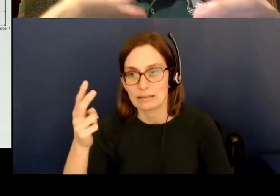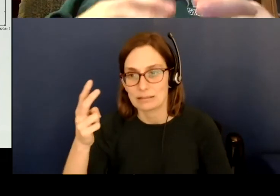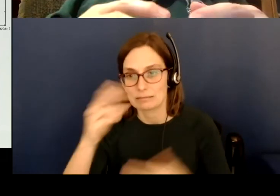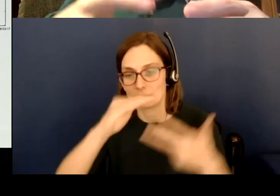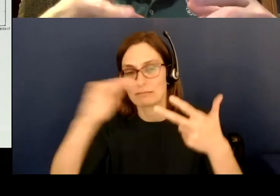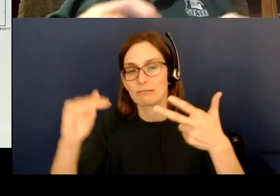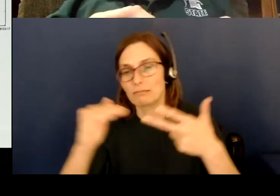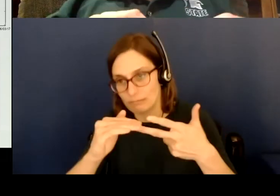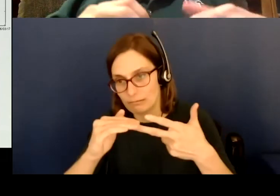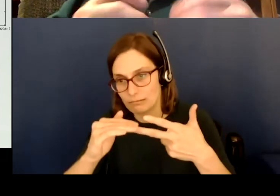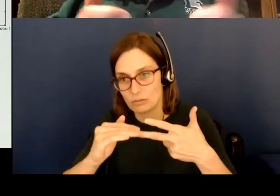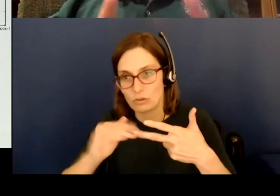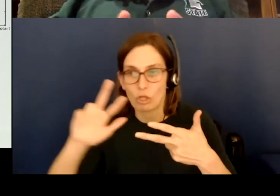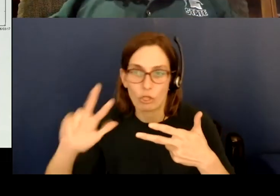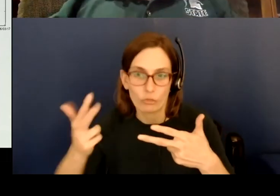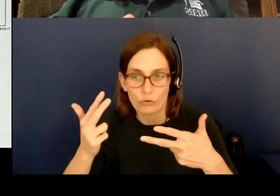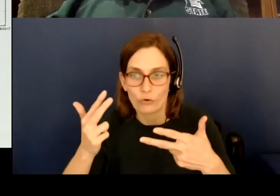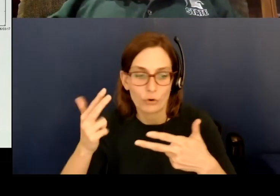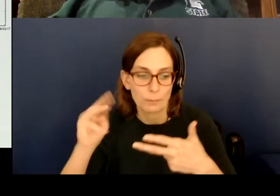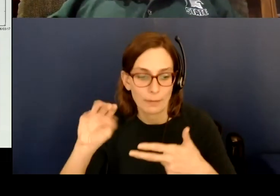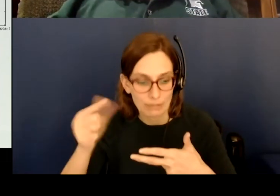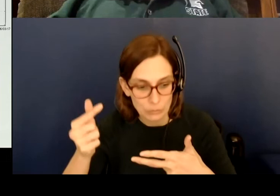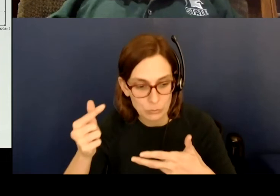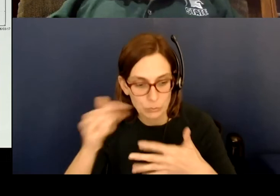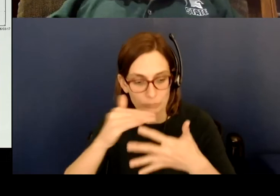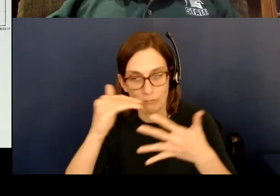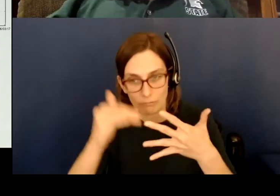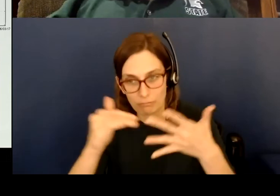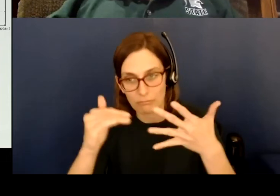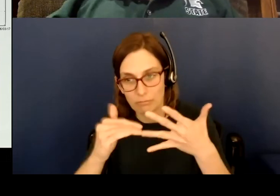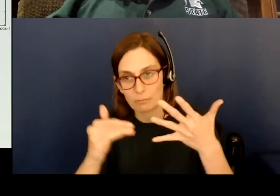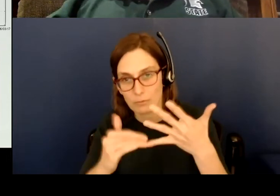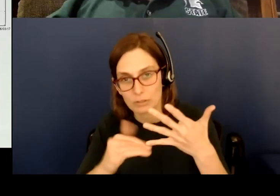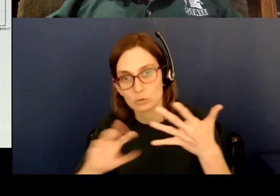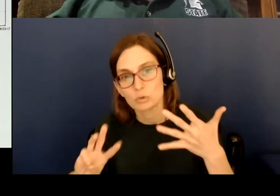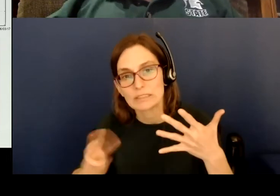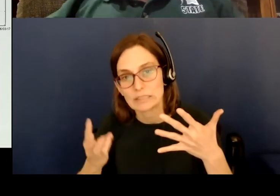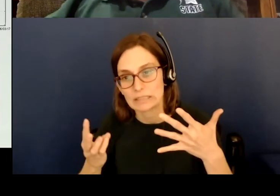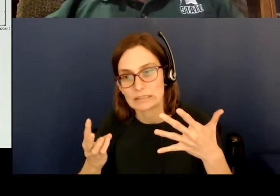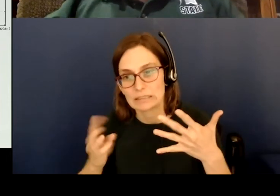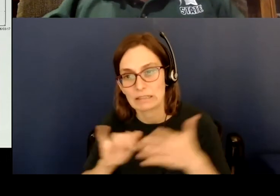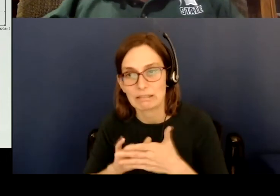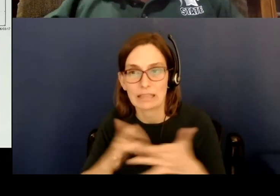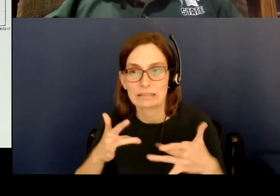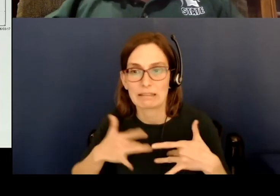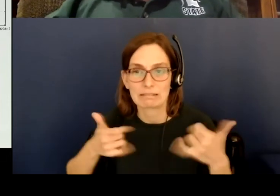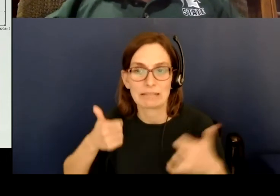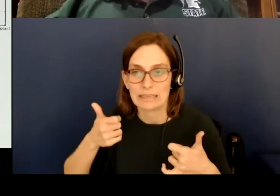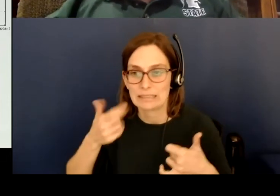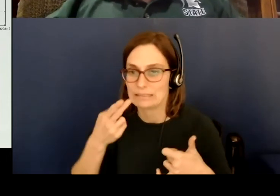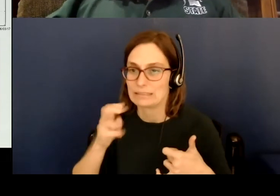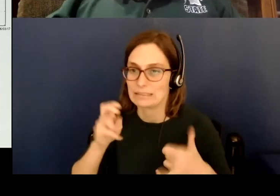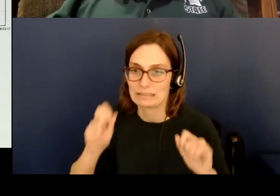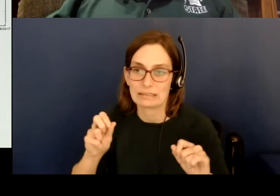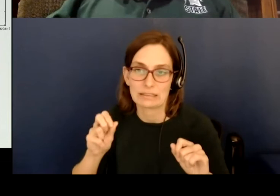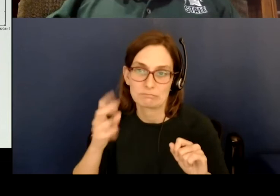ones brighter, less bright than that, third magnitude, all the way down to 6, which is the faintest he or anyone else for that matter can